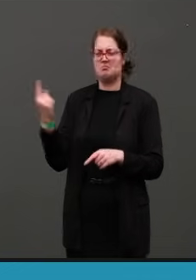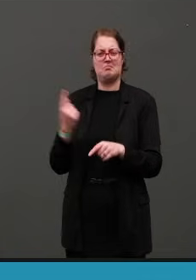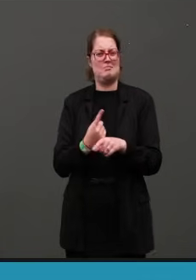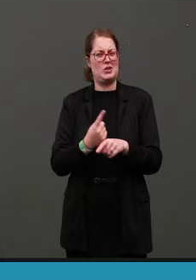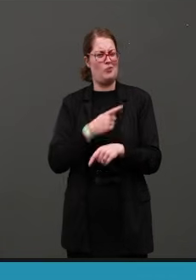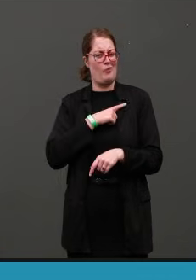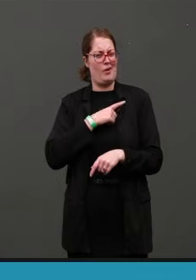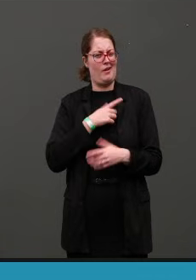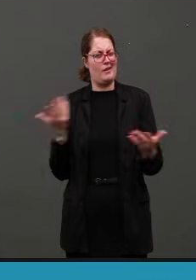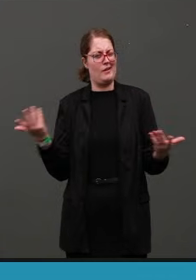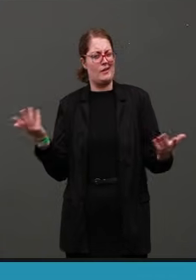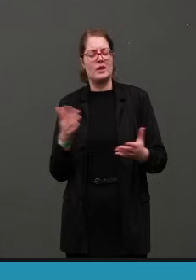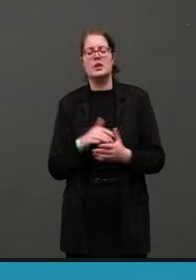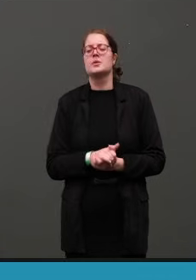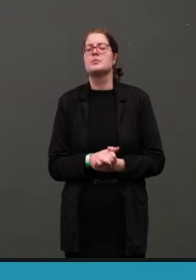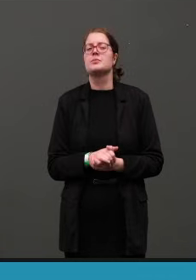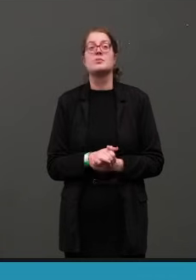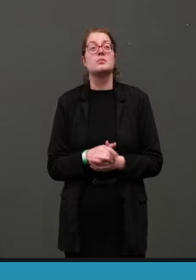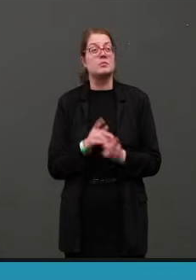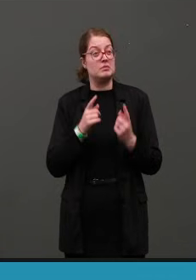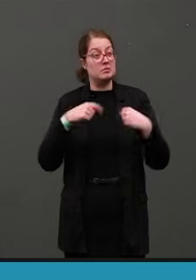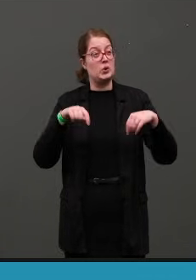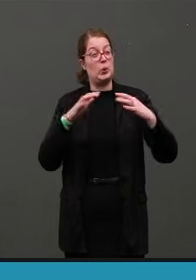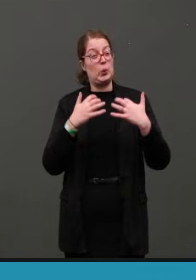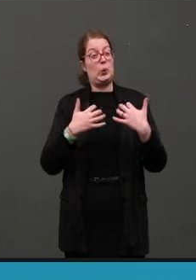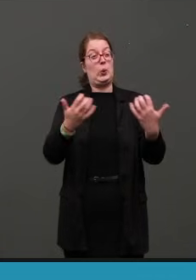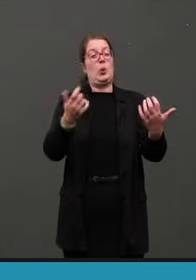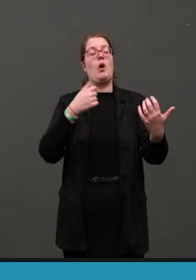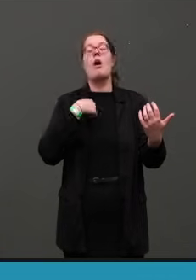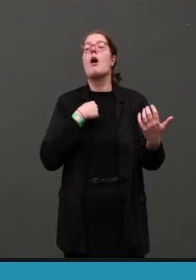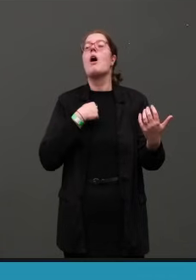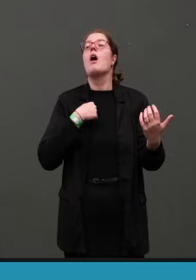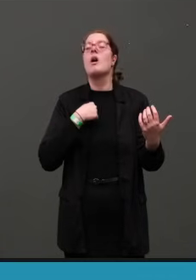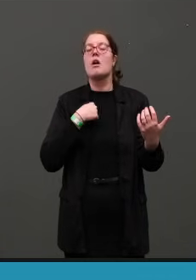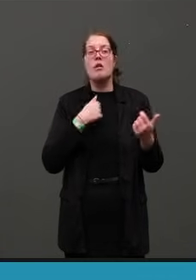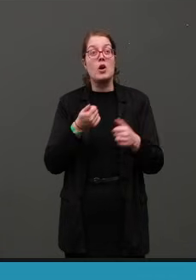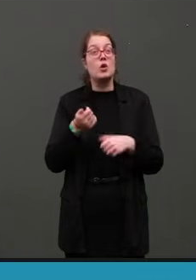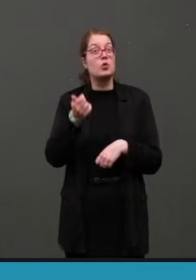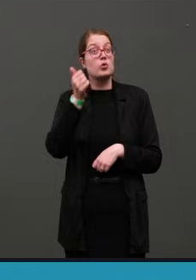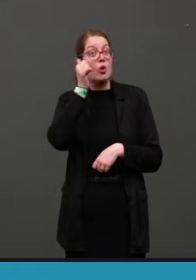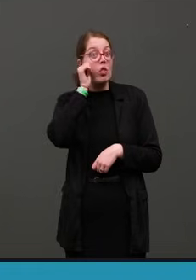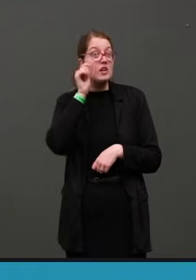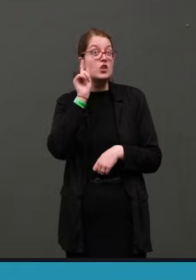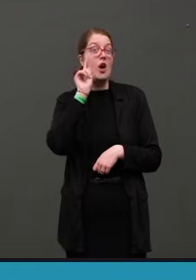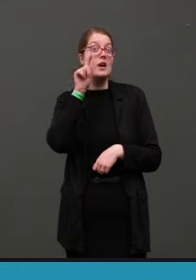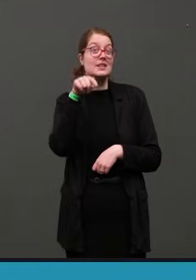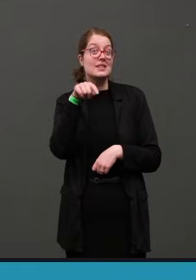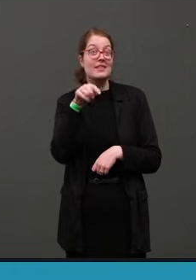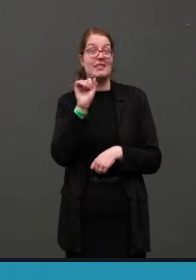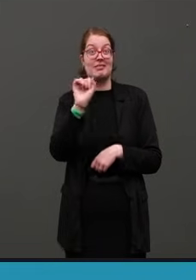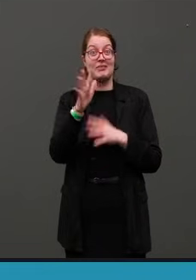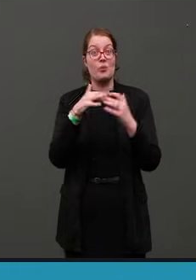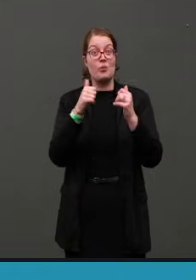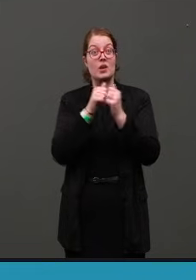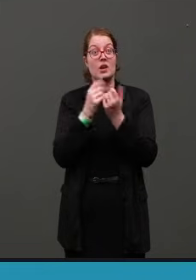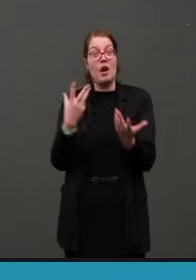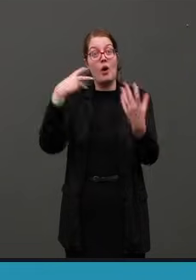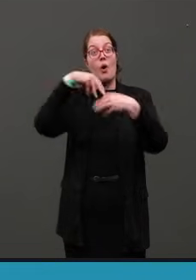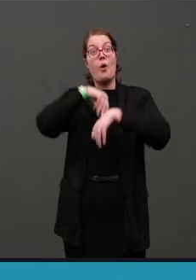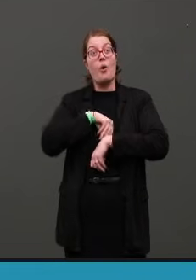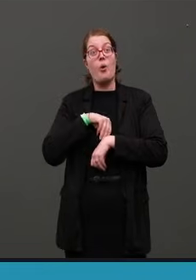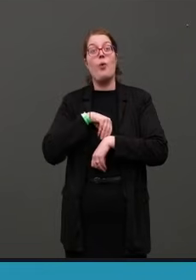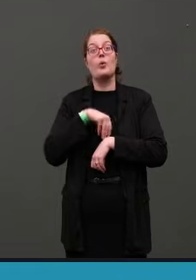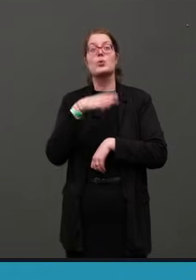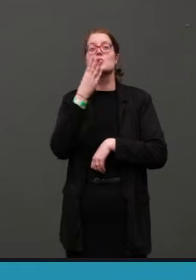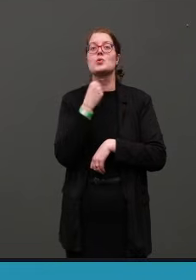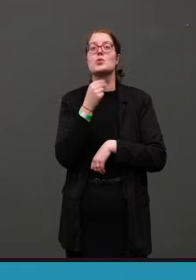many of you will hopefully take knowledge and ideas away from this weekend and be inspired to use what I'm going to talk about